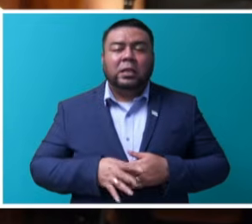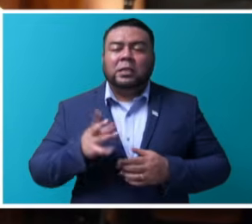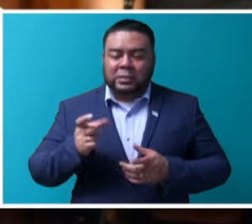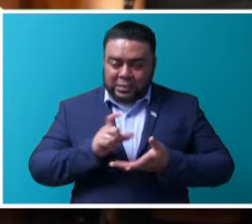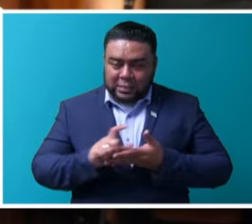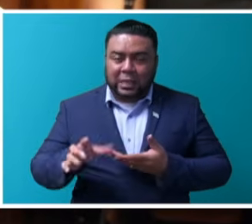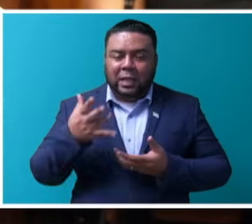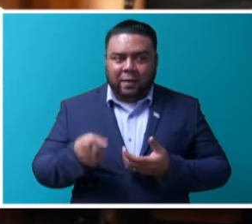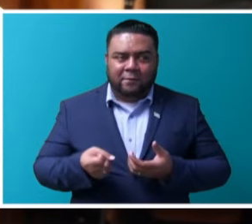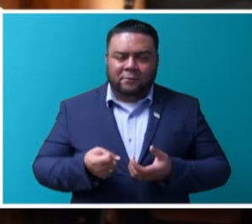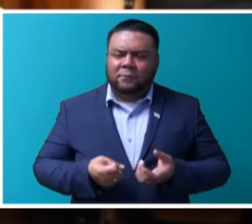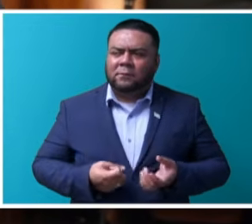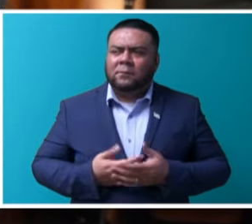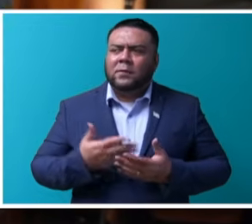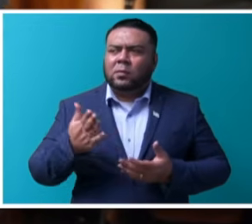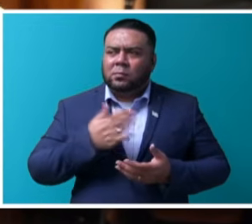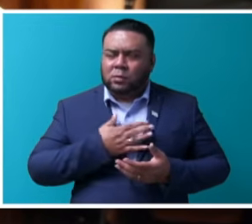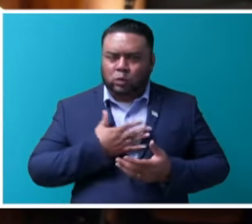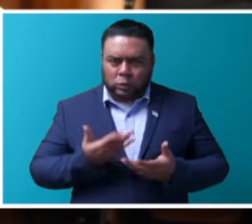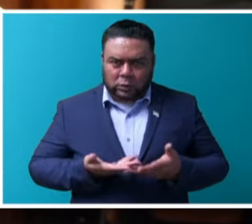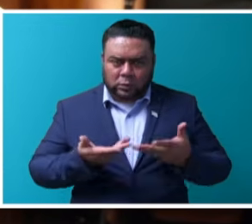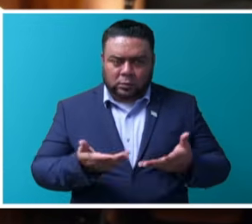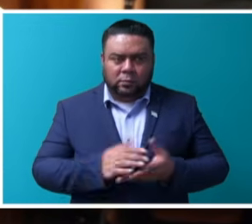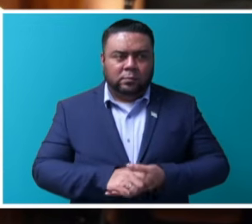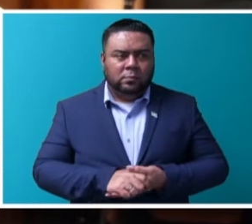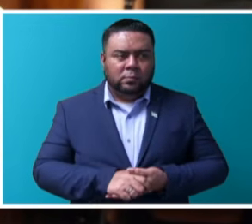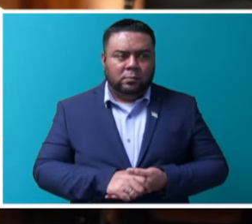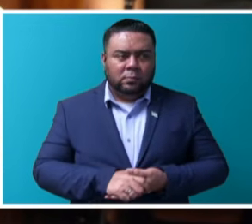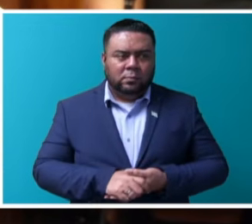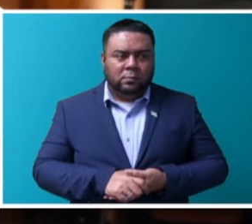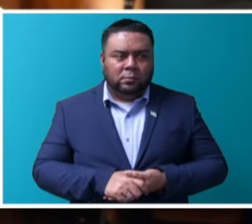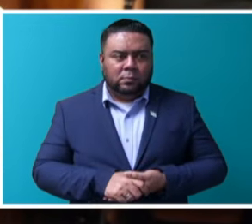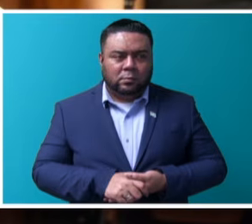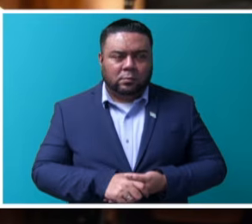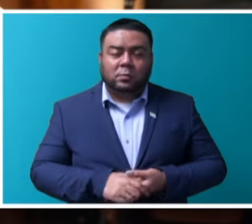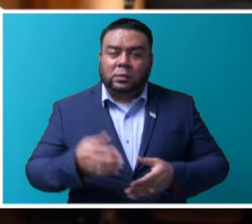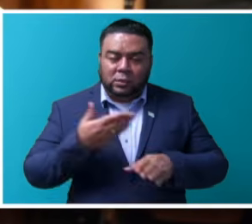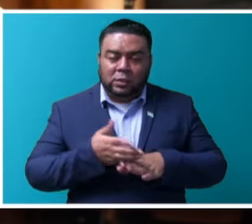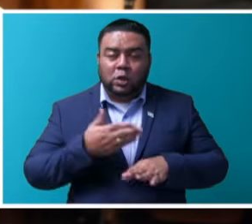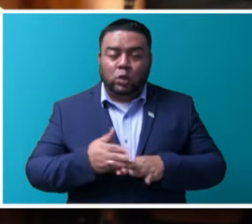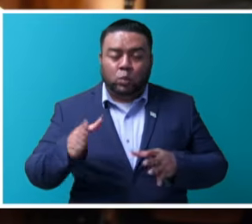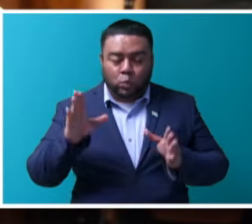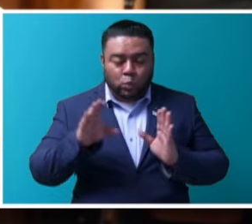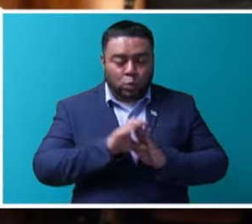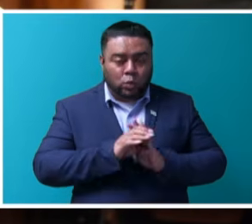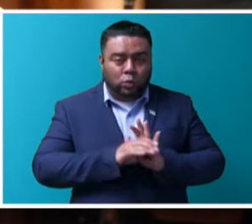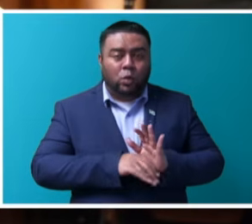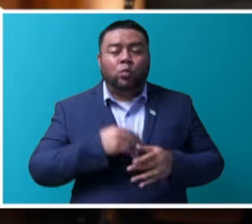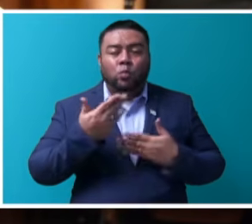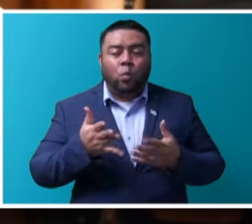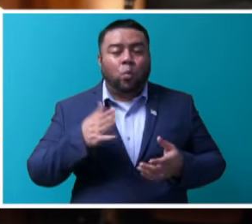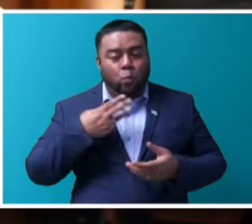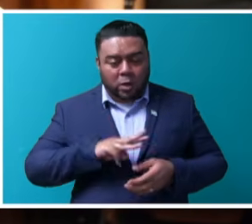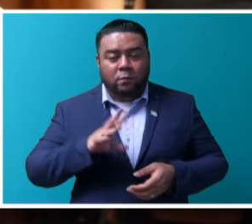that there are high expectations on us to deliver, even on a new constitution that truly reflects the will of the